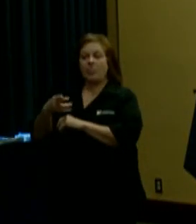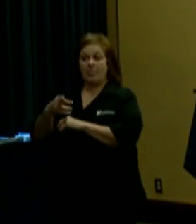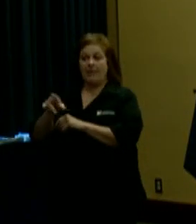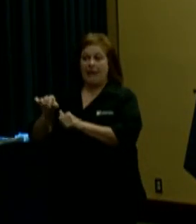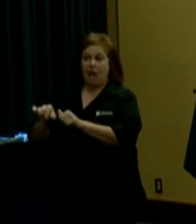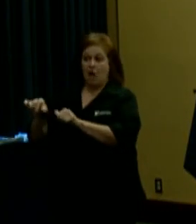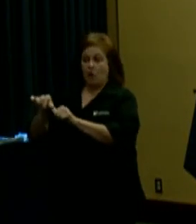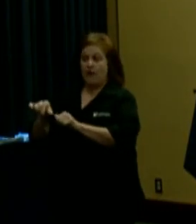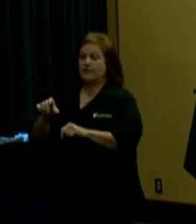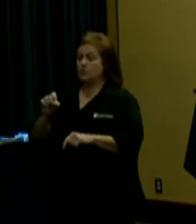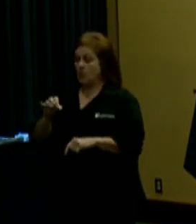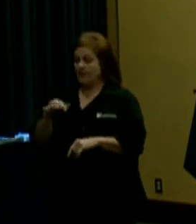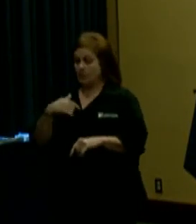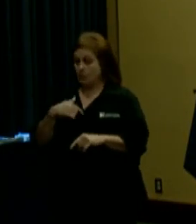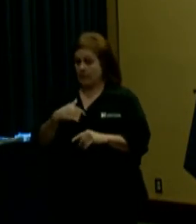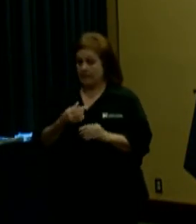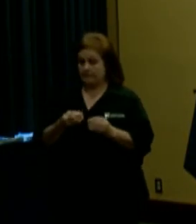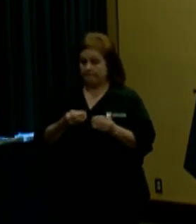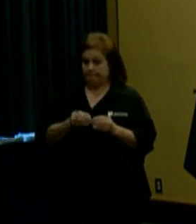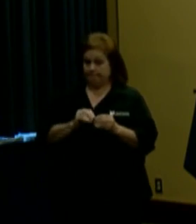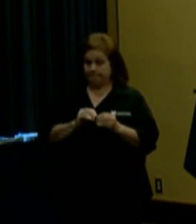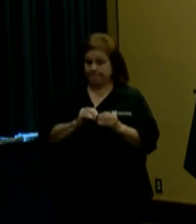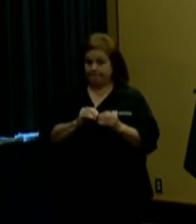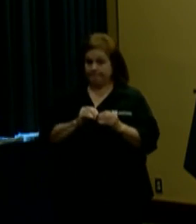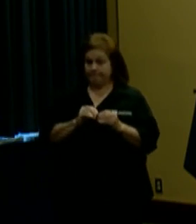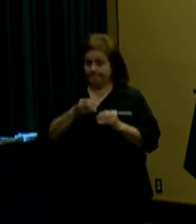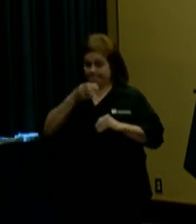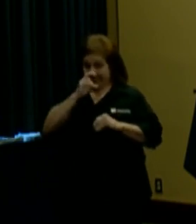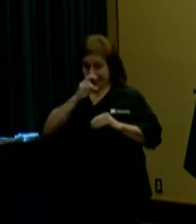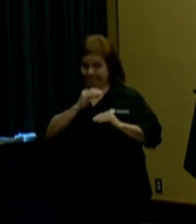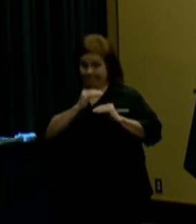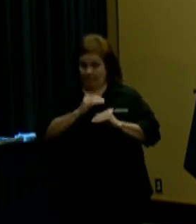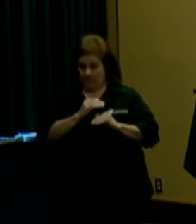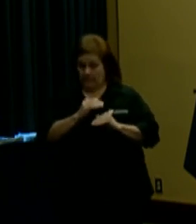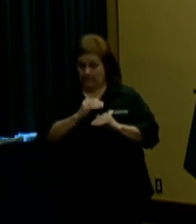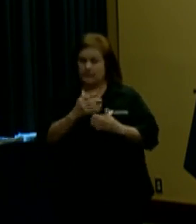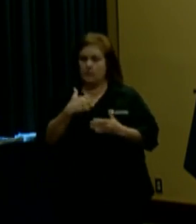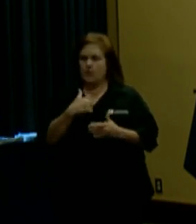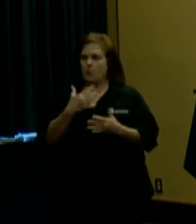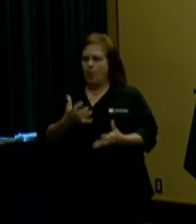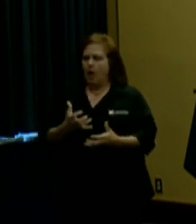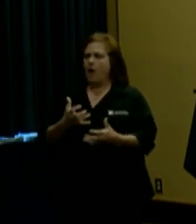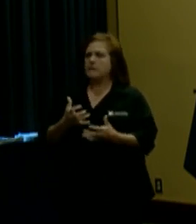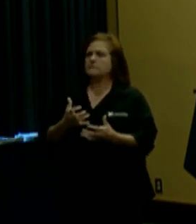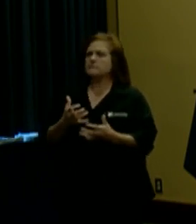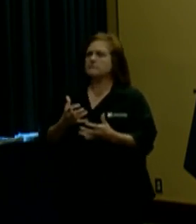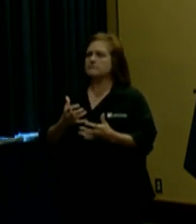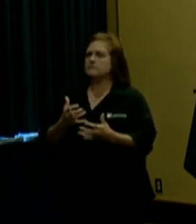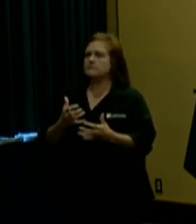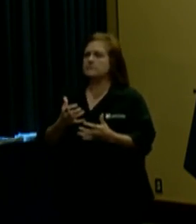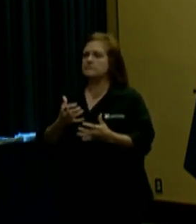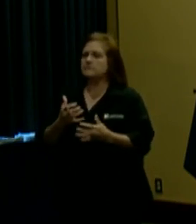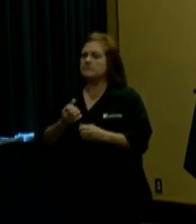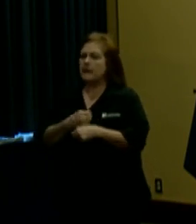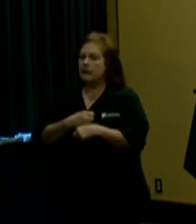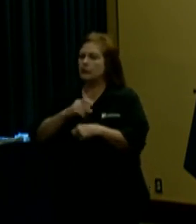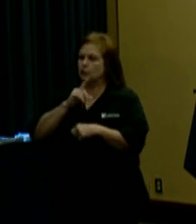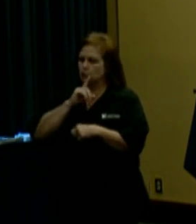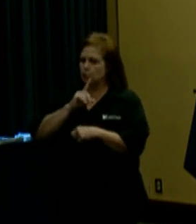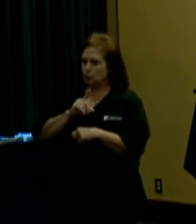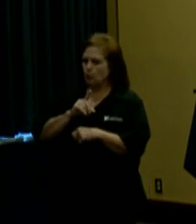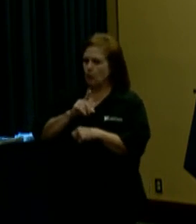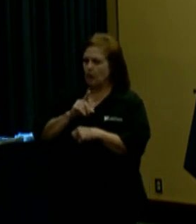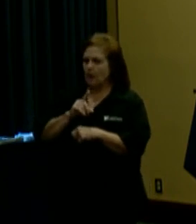If we are more restrictive, it's because we want to give ourselves as much data as possible. We understand that being more